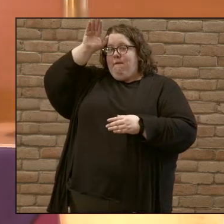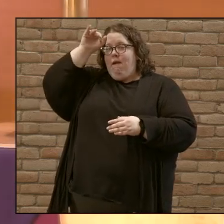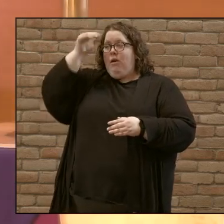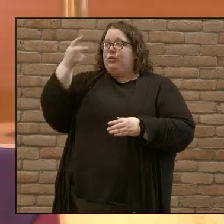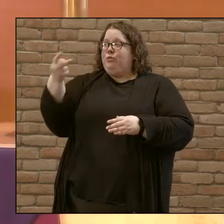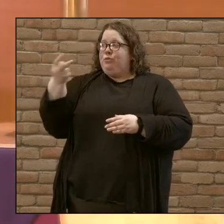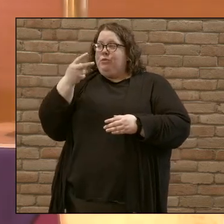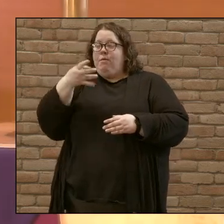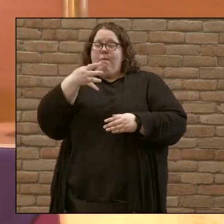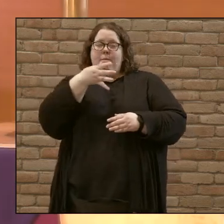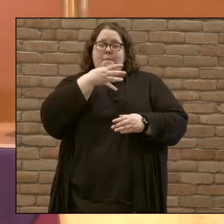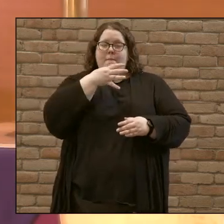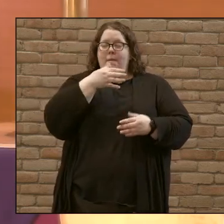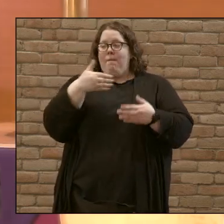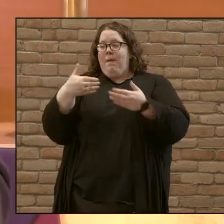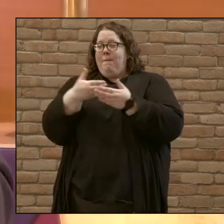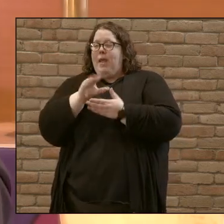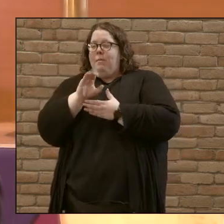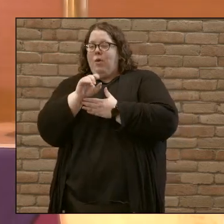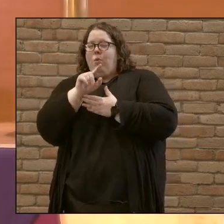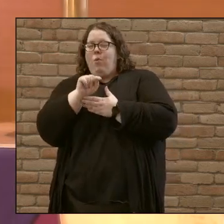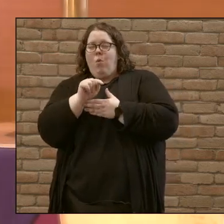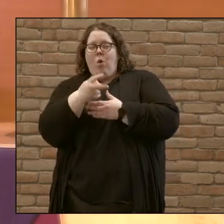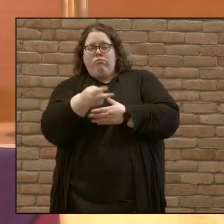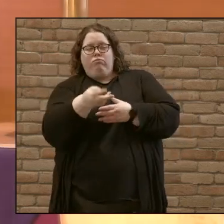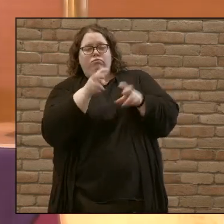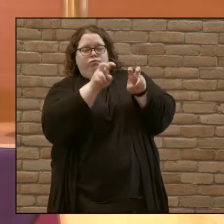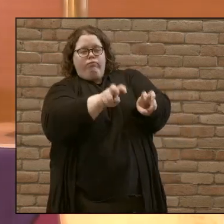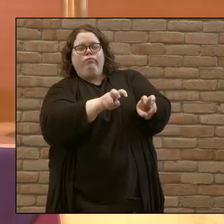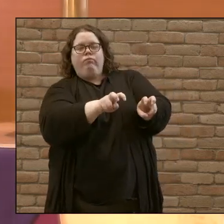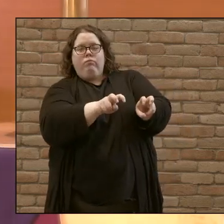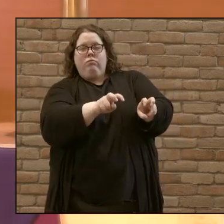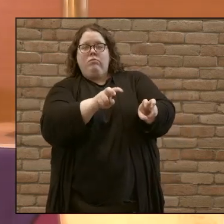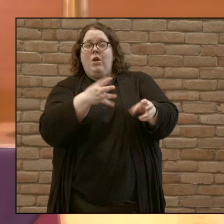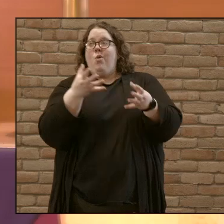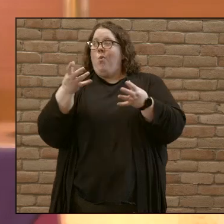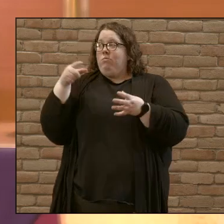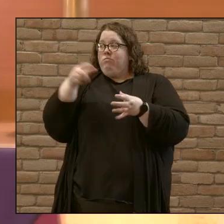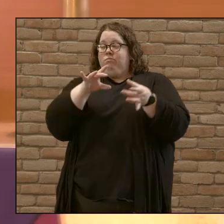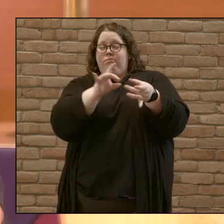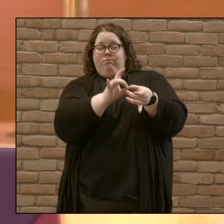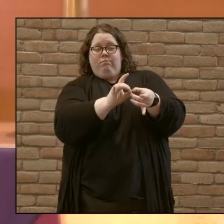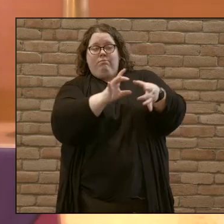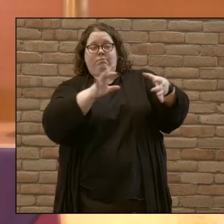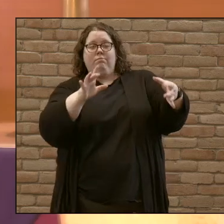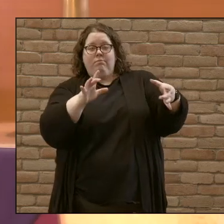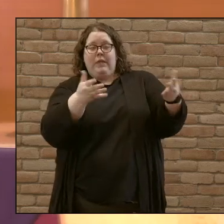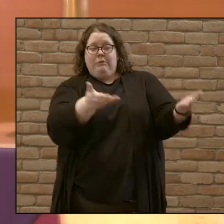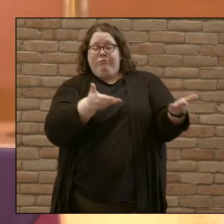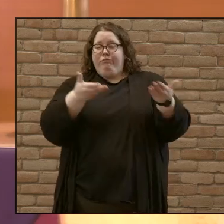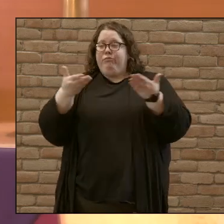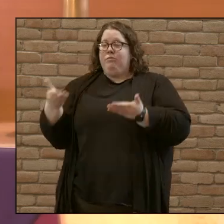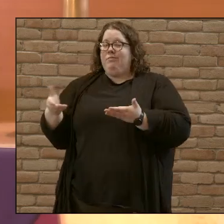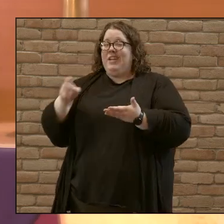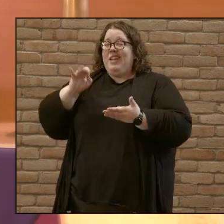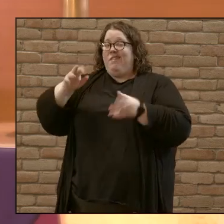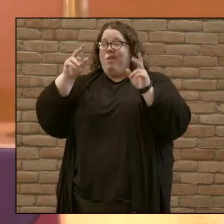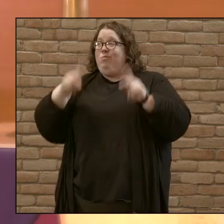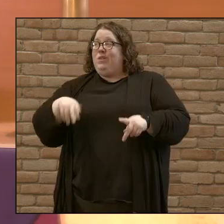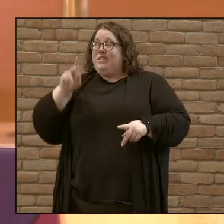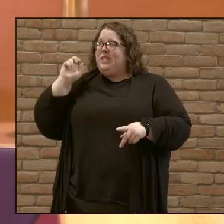up, and I want you to untie them and take them, and if anyone asks, "What are you doing?" simply